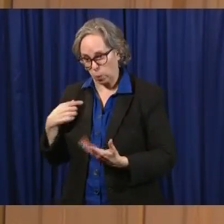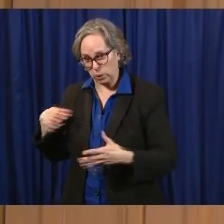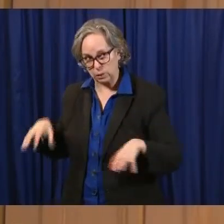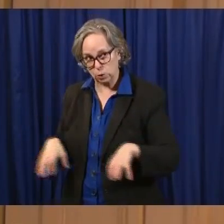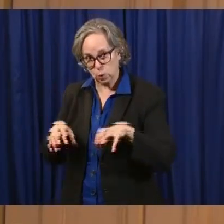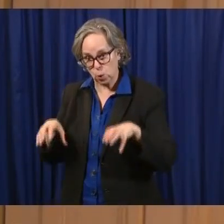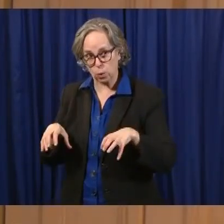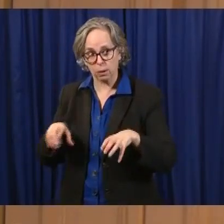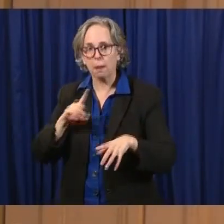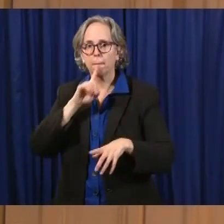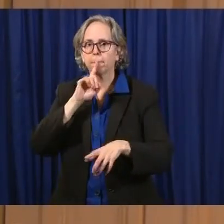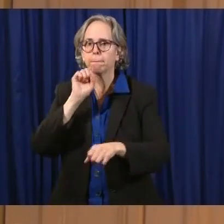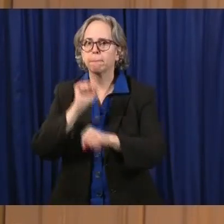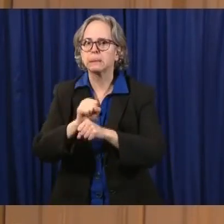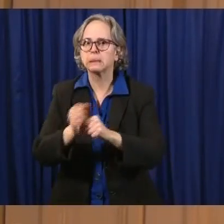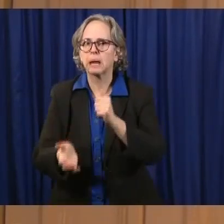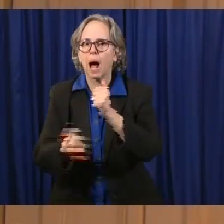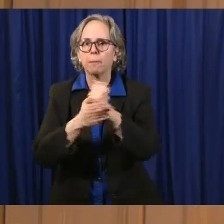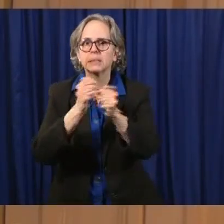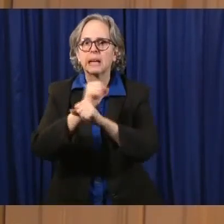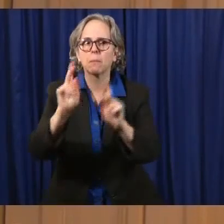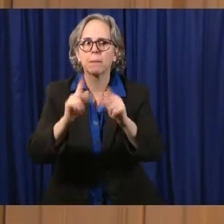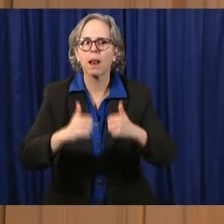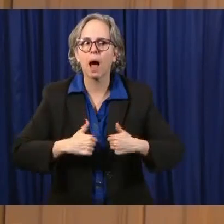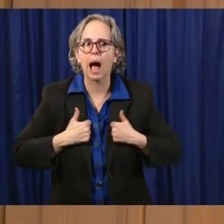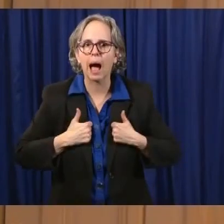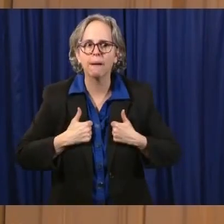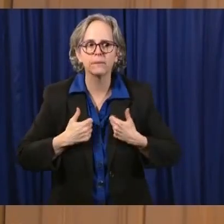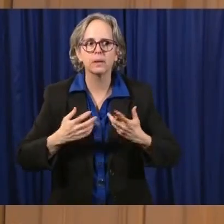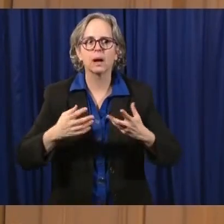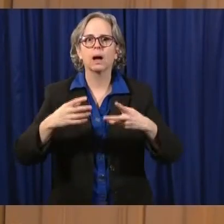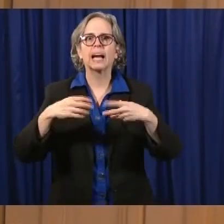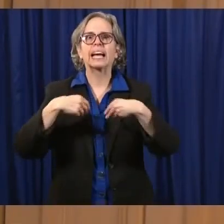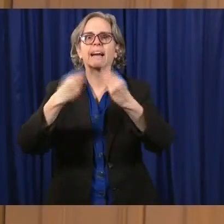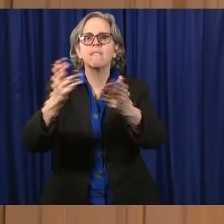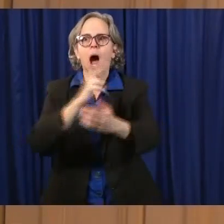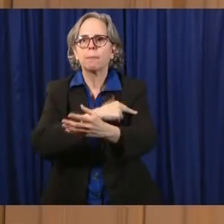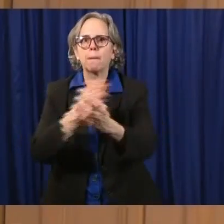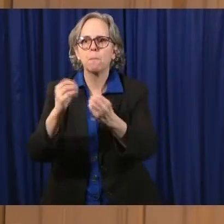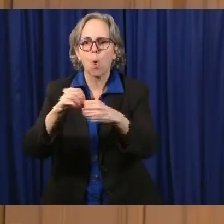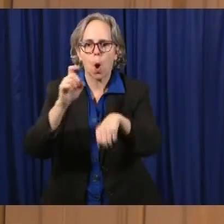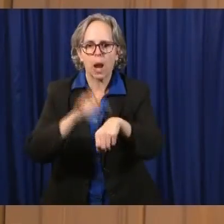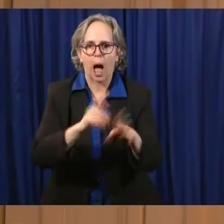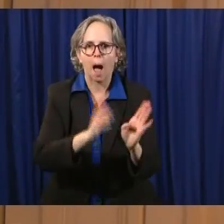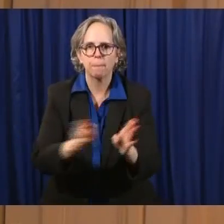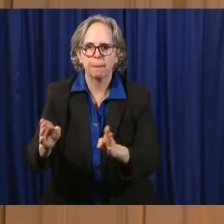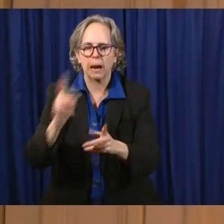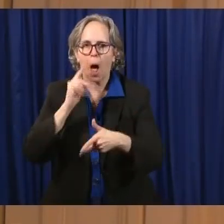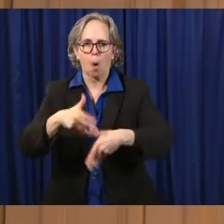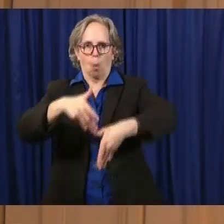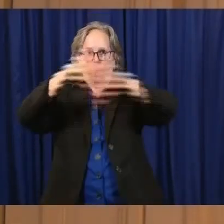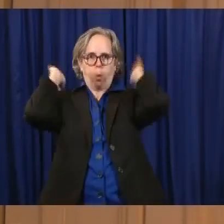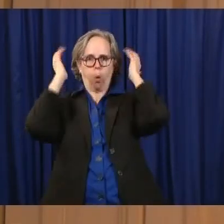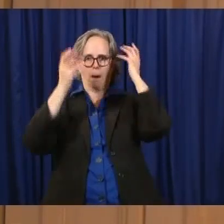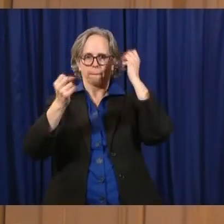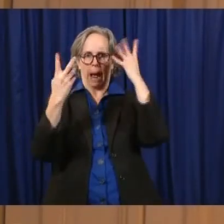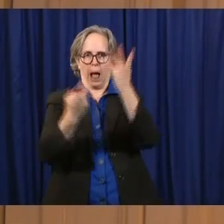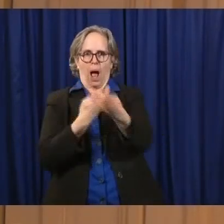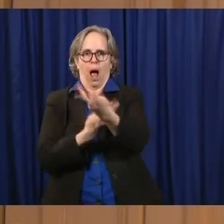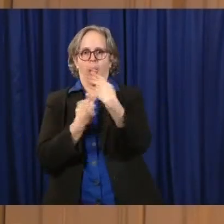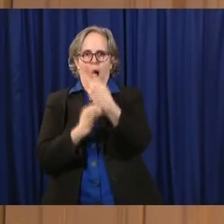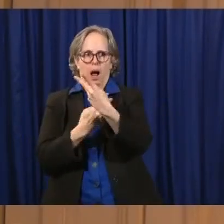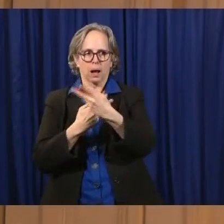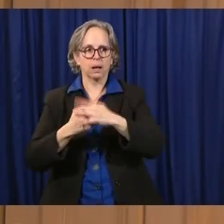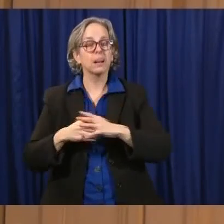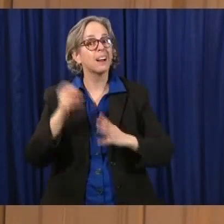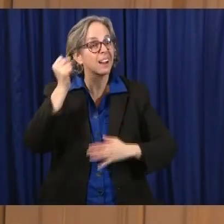lives, and that we've given our hospitals the time to start to gear up. We do know that we still have a